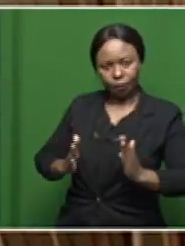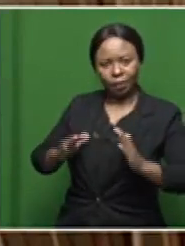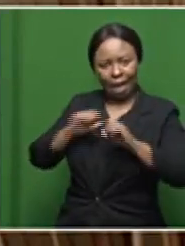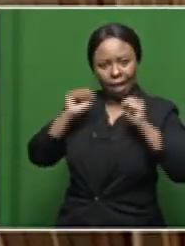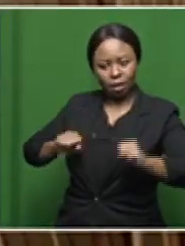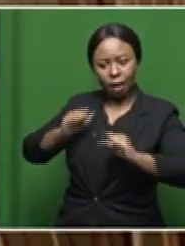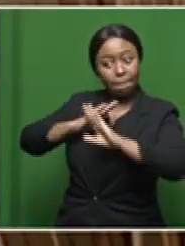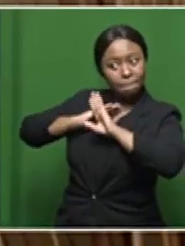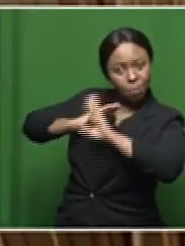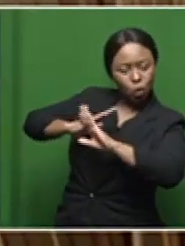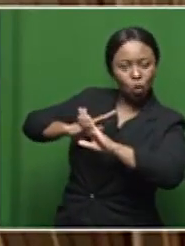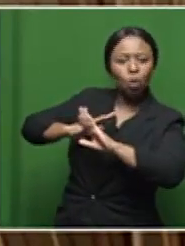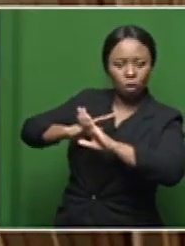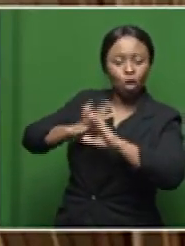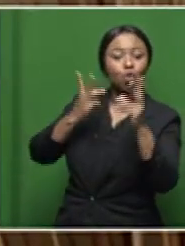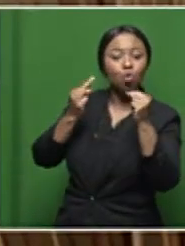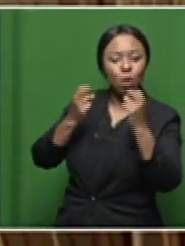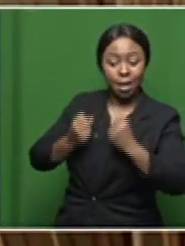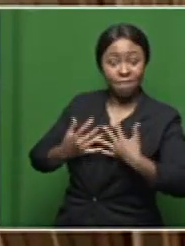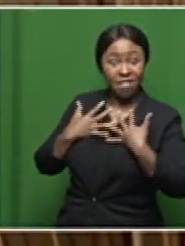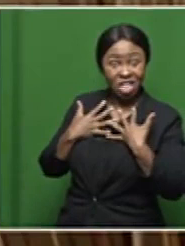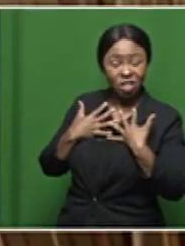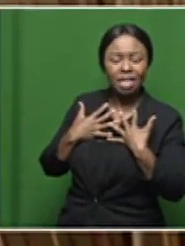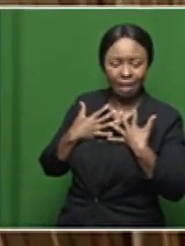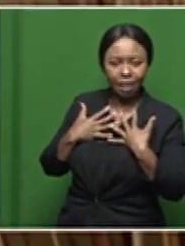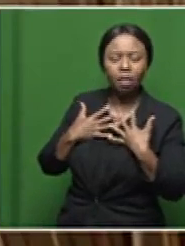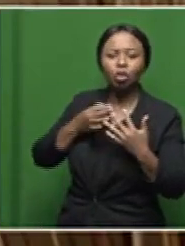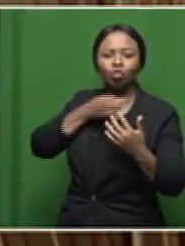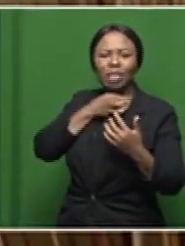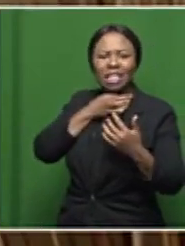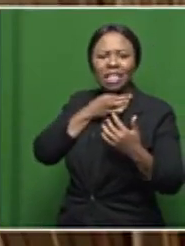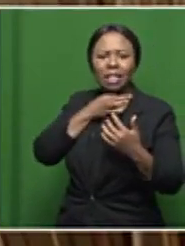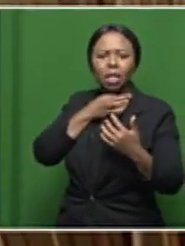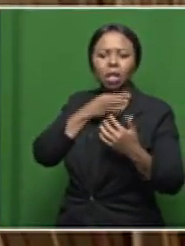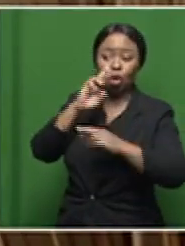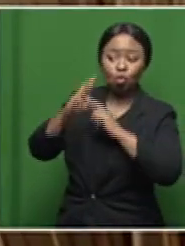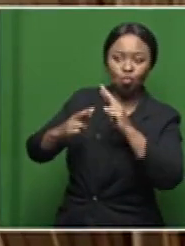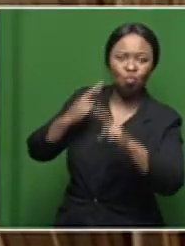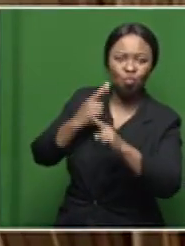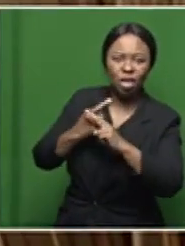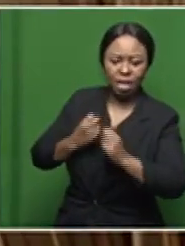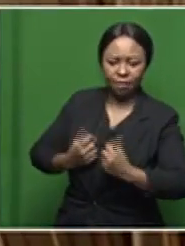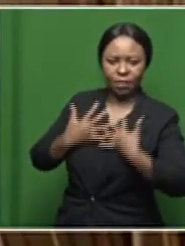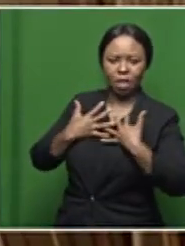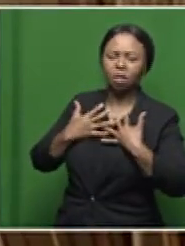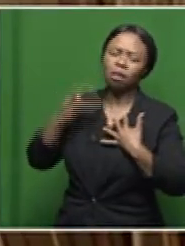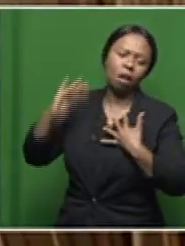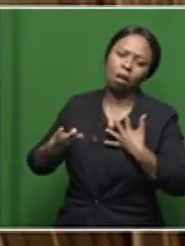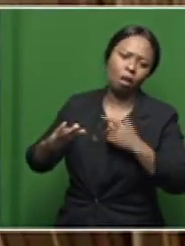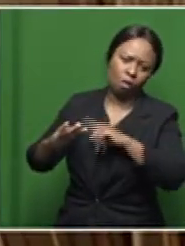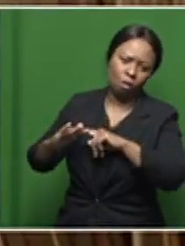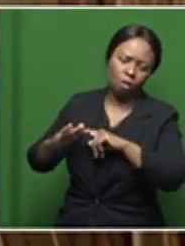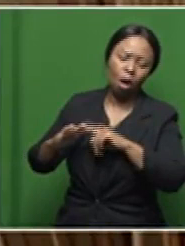to protect you against a new infection. Okay. So the risk of having a new reinfection is very, very low. So it's